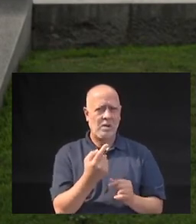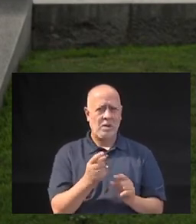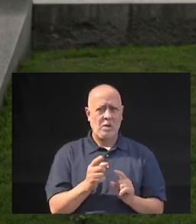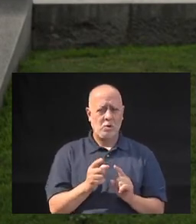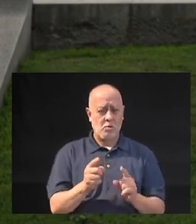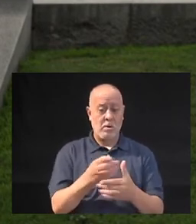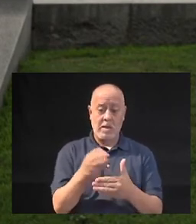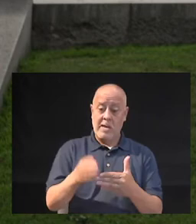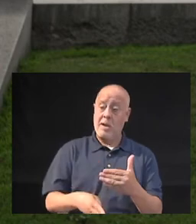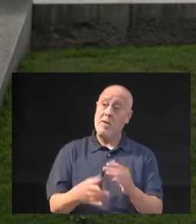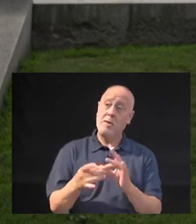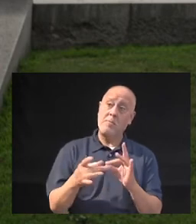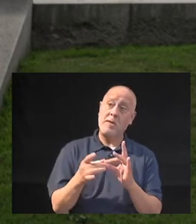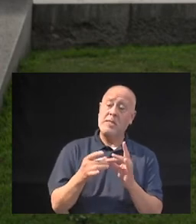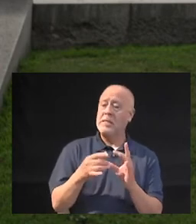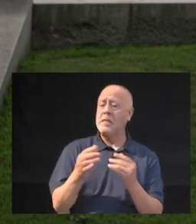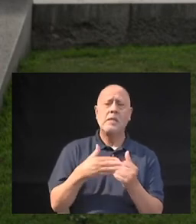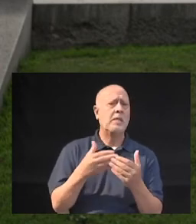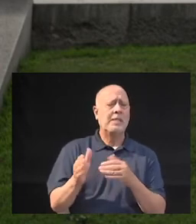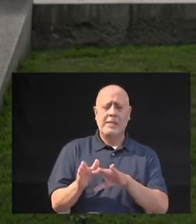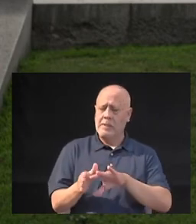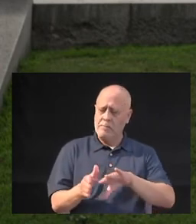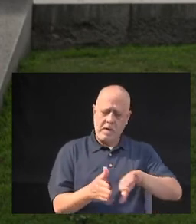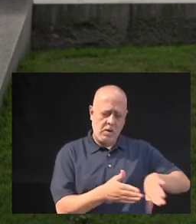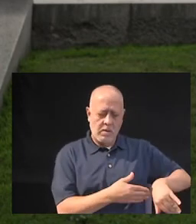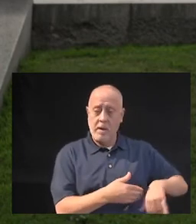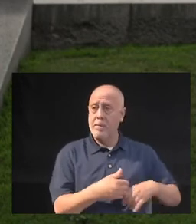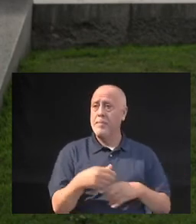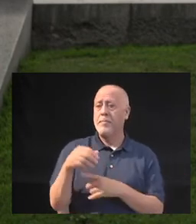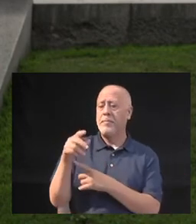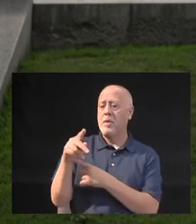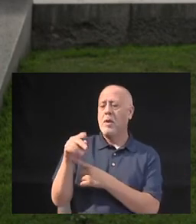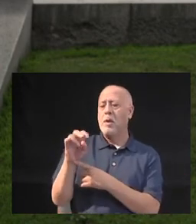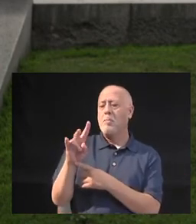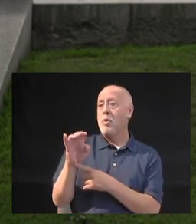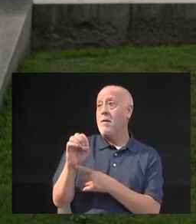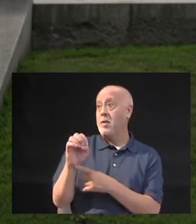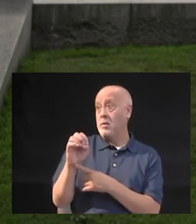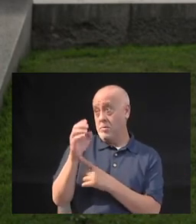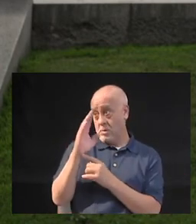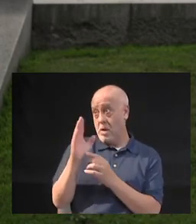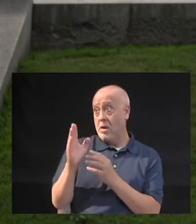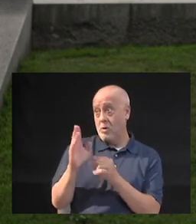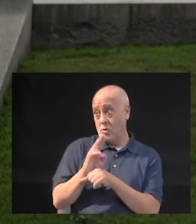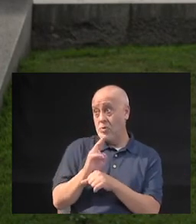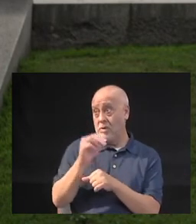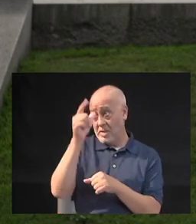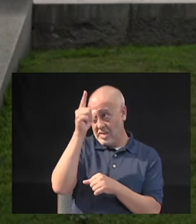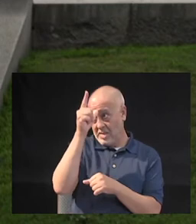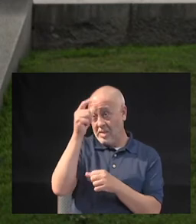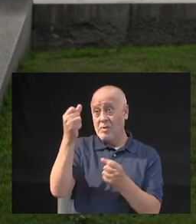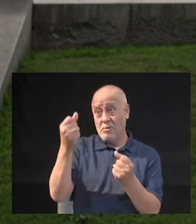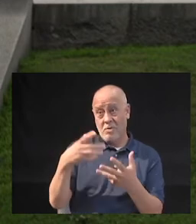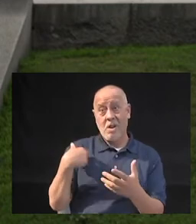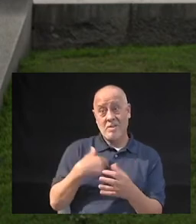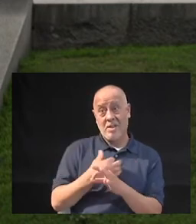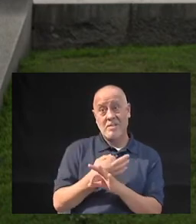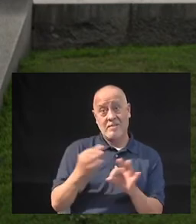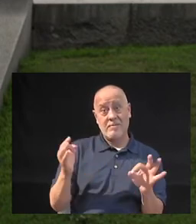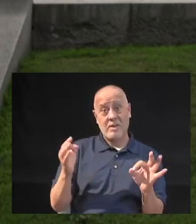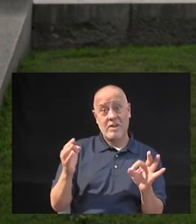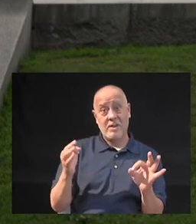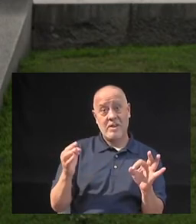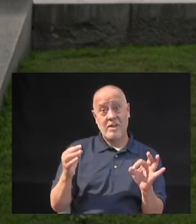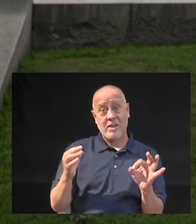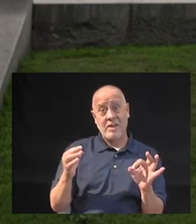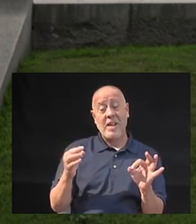goes on to say, despite all that, Providence used Abraham Lincoln to set us free. And he